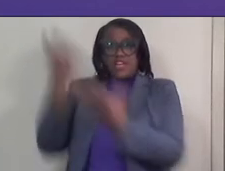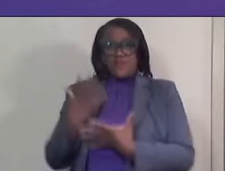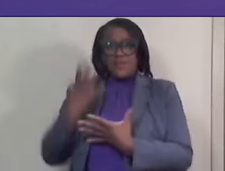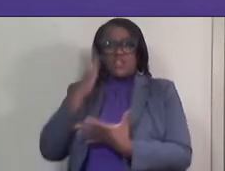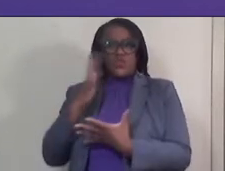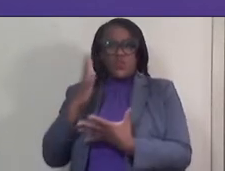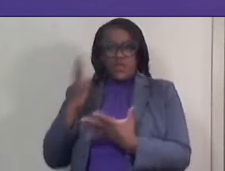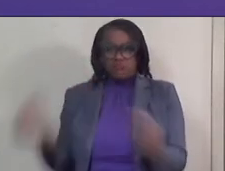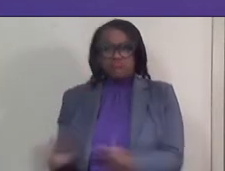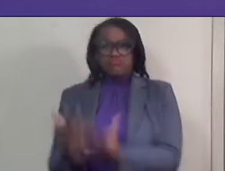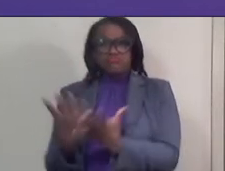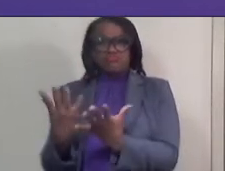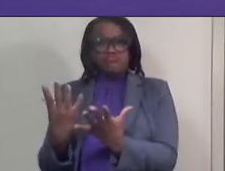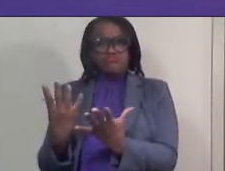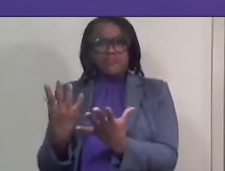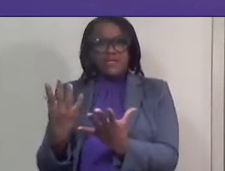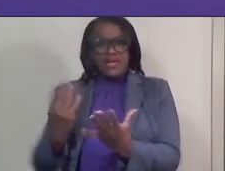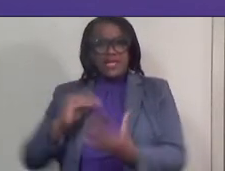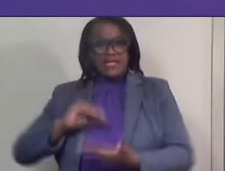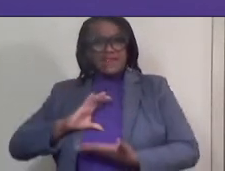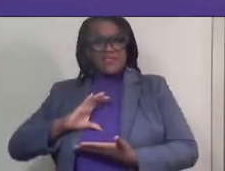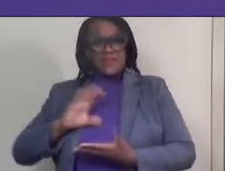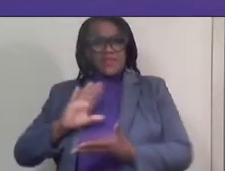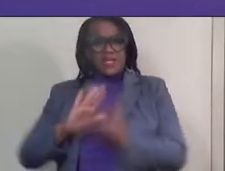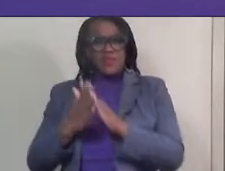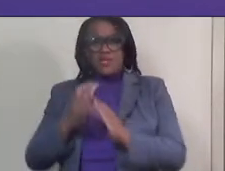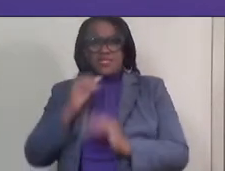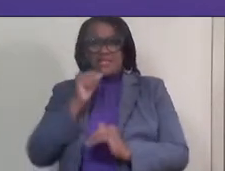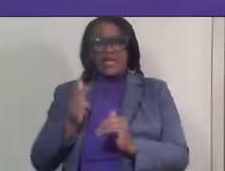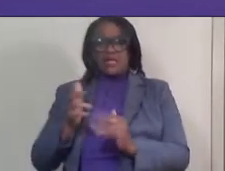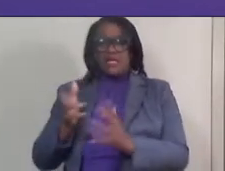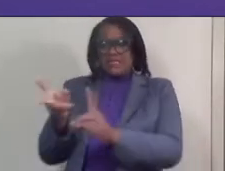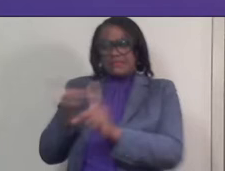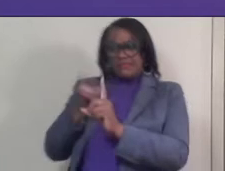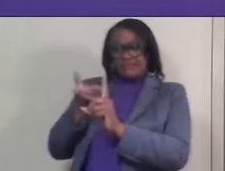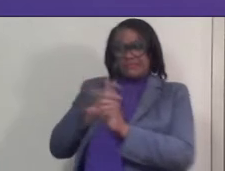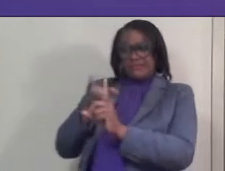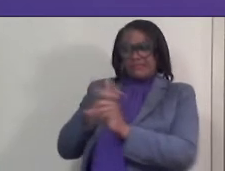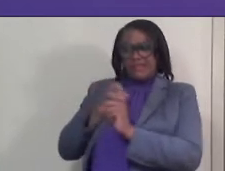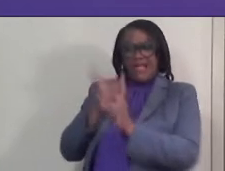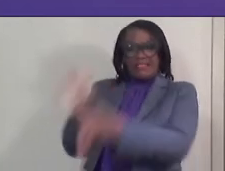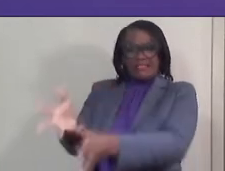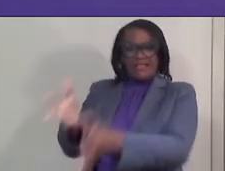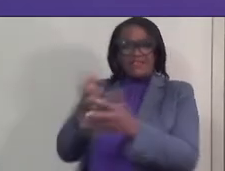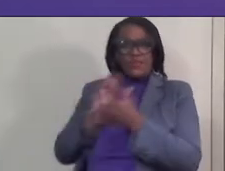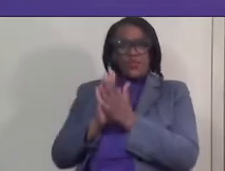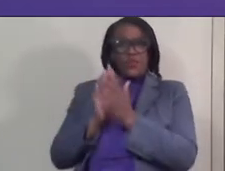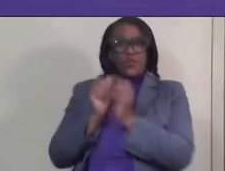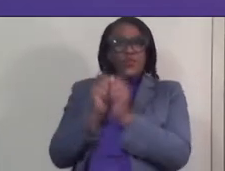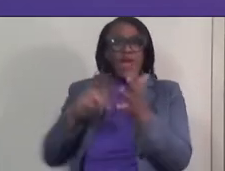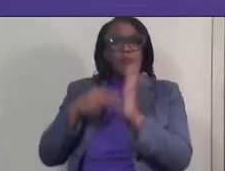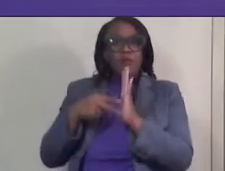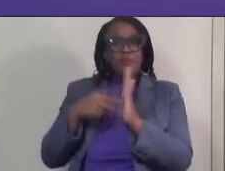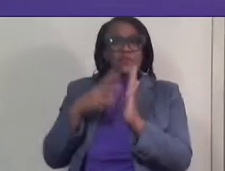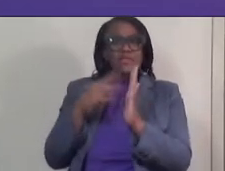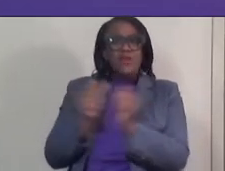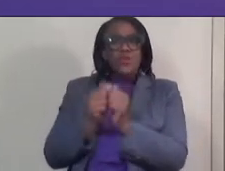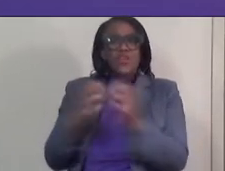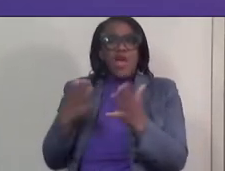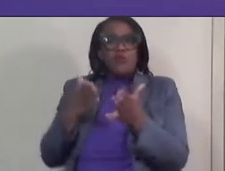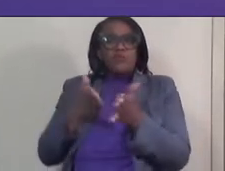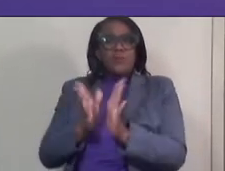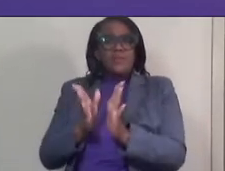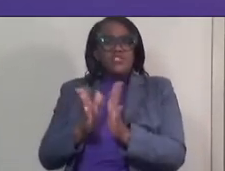It's additive. It doesn't leave the community without purpose or without permission. And it's not